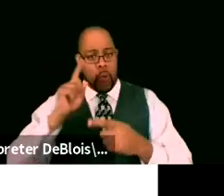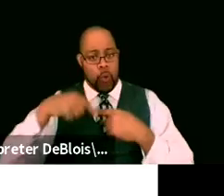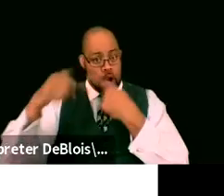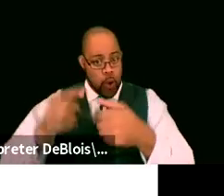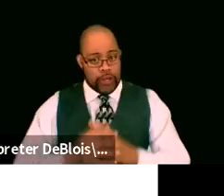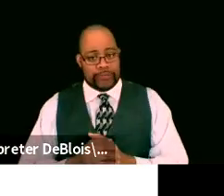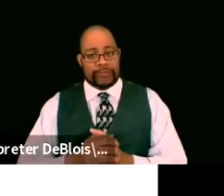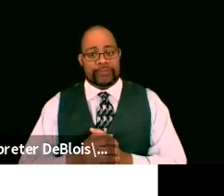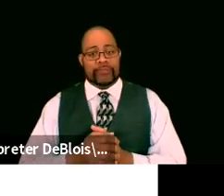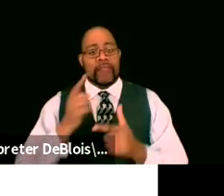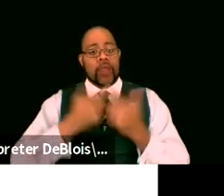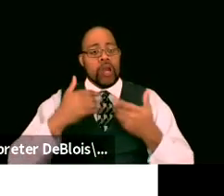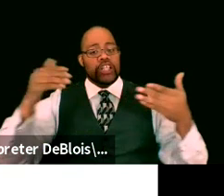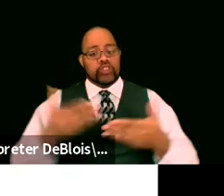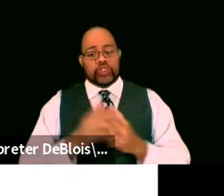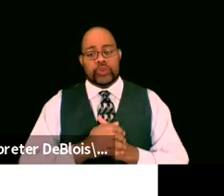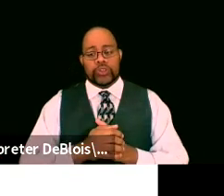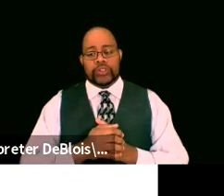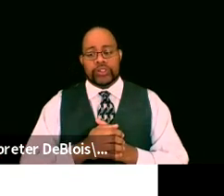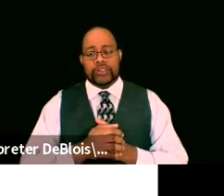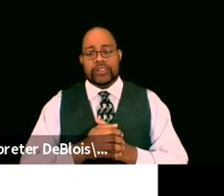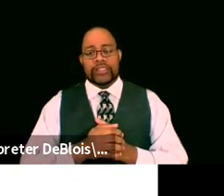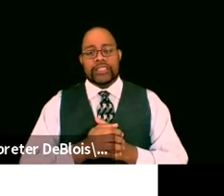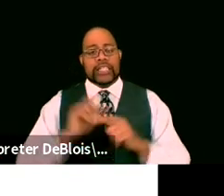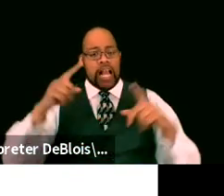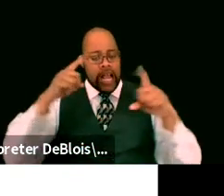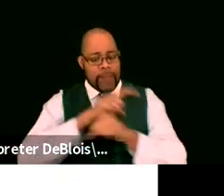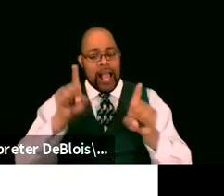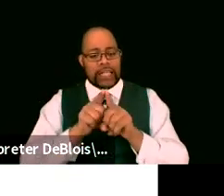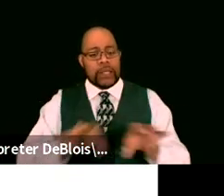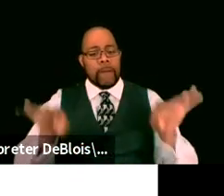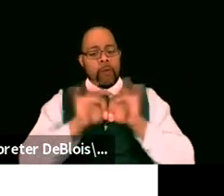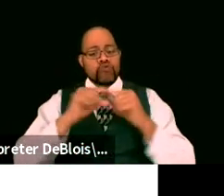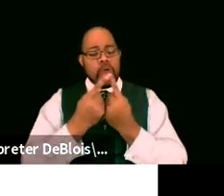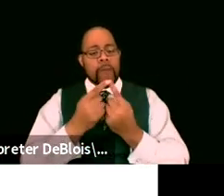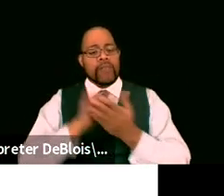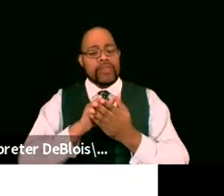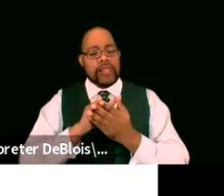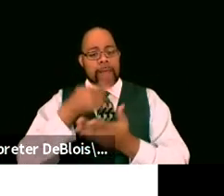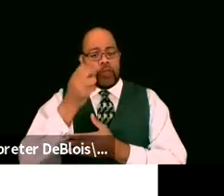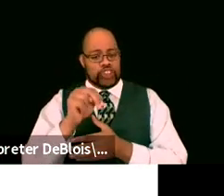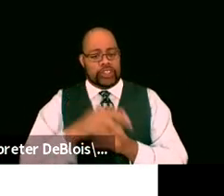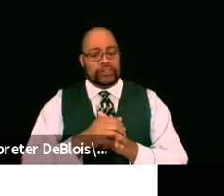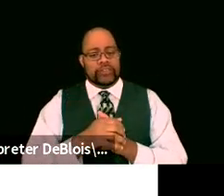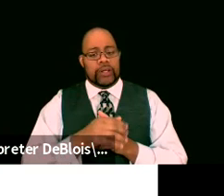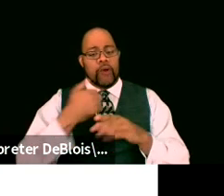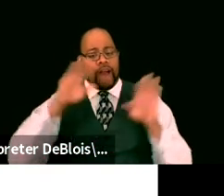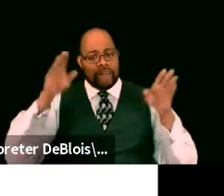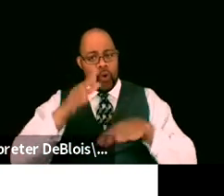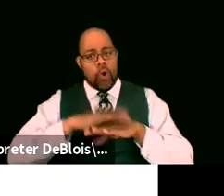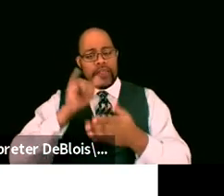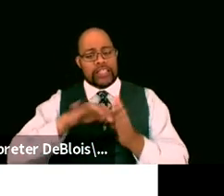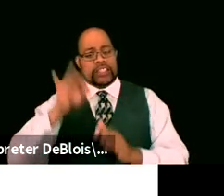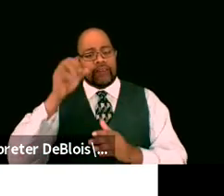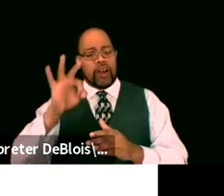going. I then want to introduce the Burkholderia cepacia complex as an important group of respiratory pathogens before I focus on the discovery